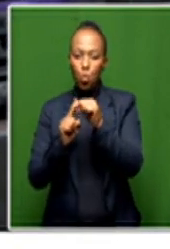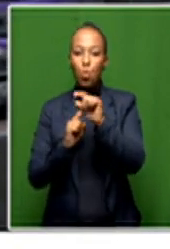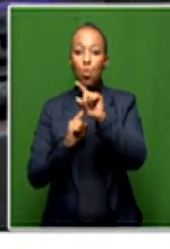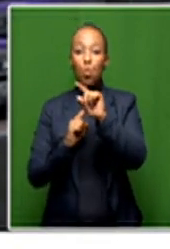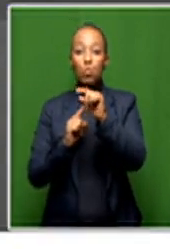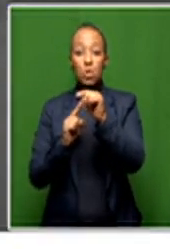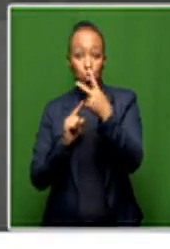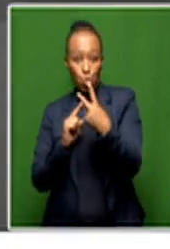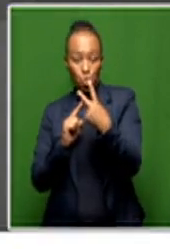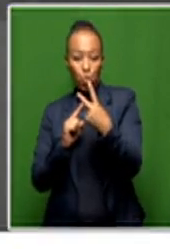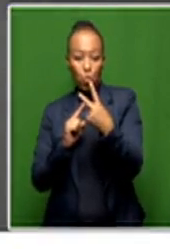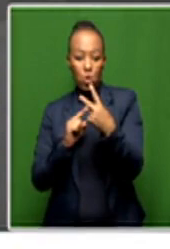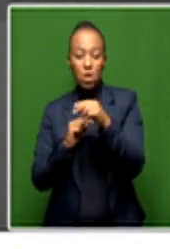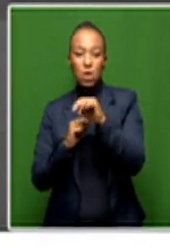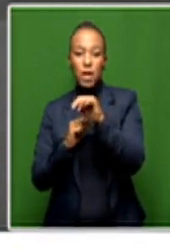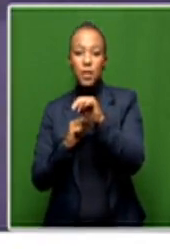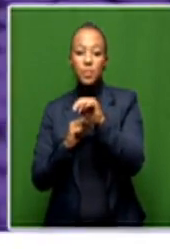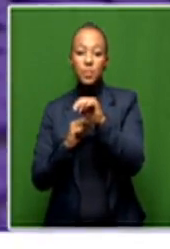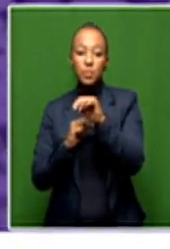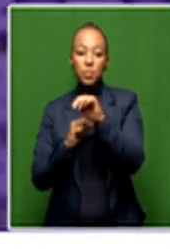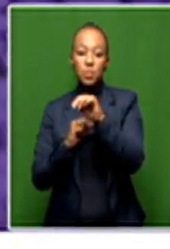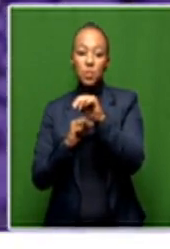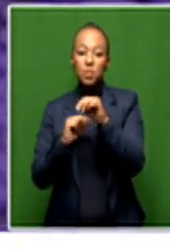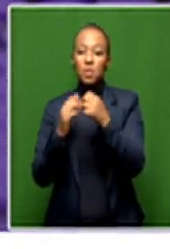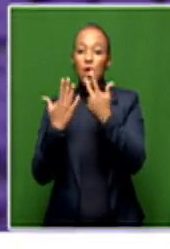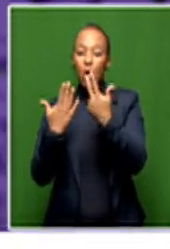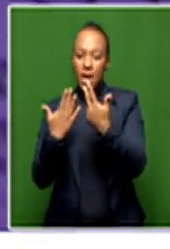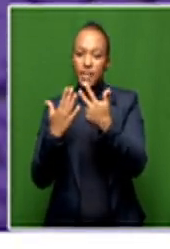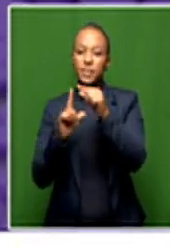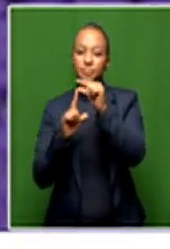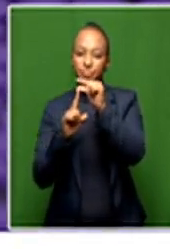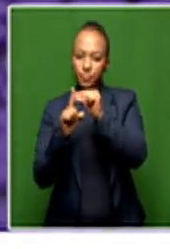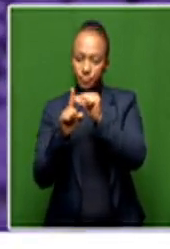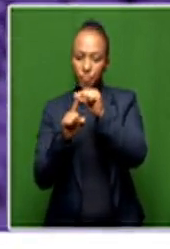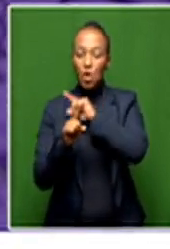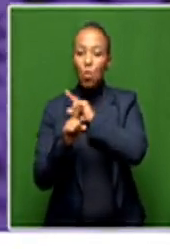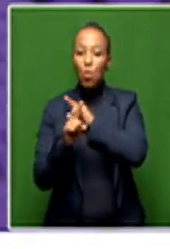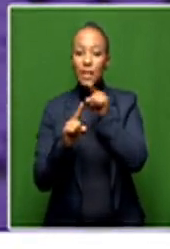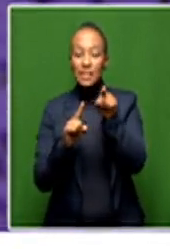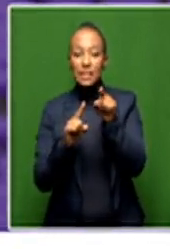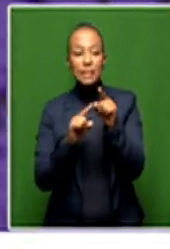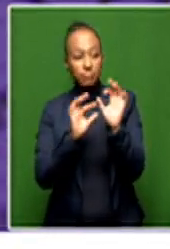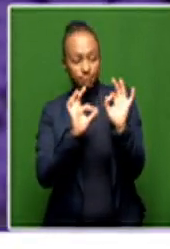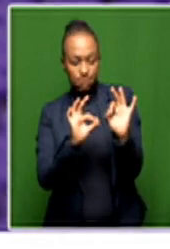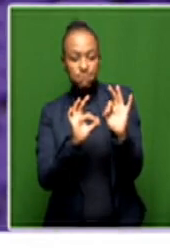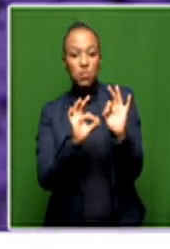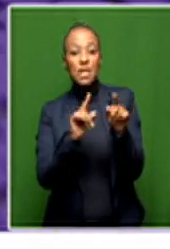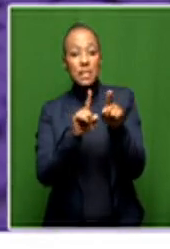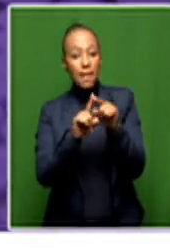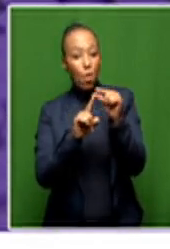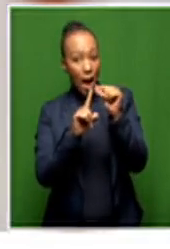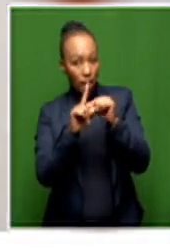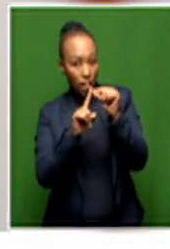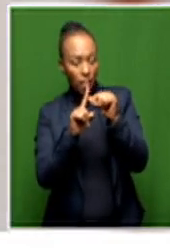it out of the fridge, you need to put it next to you in a cooler box with the right. Which also needs to have the right